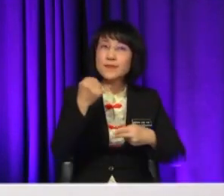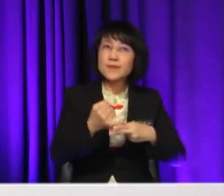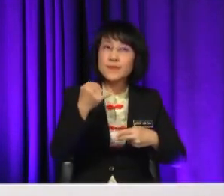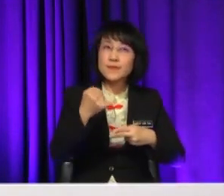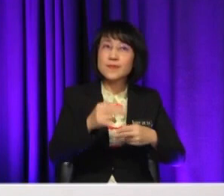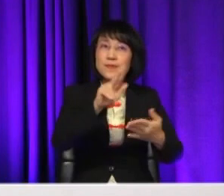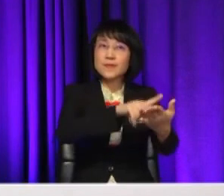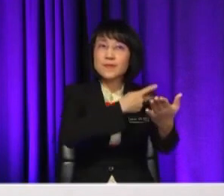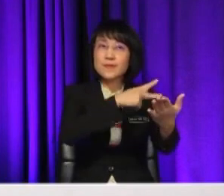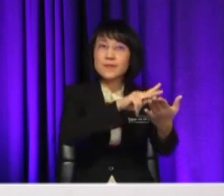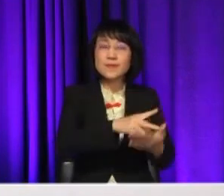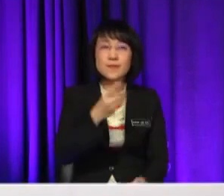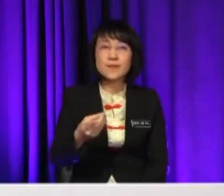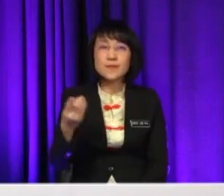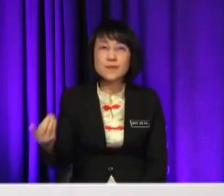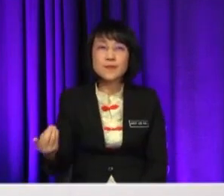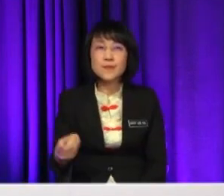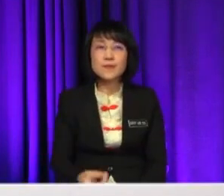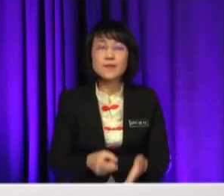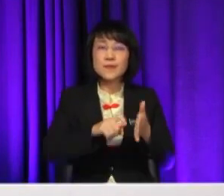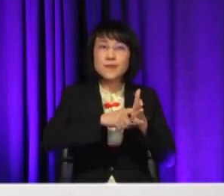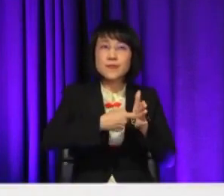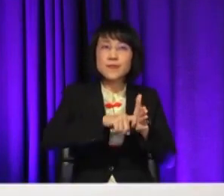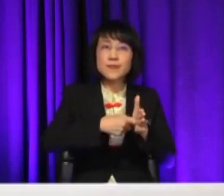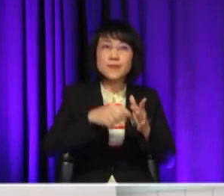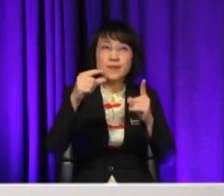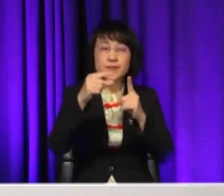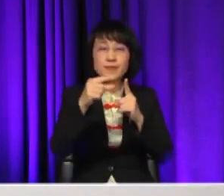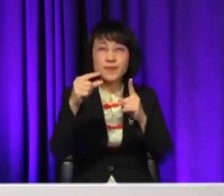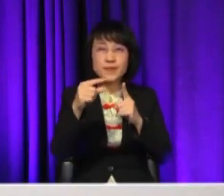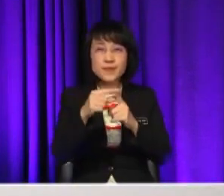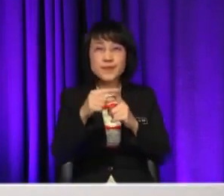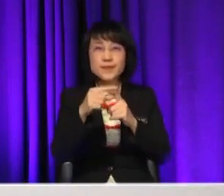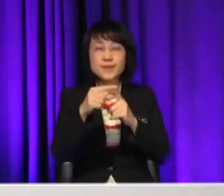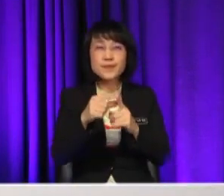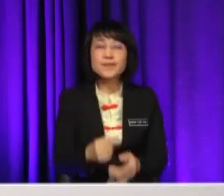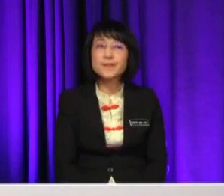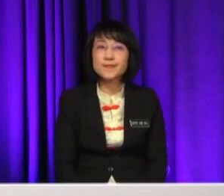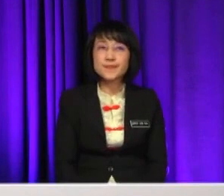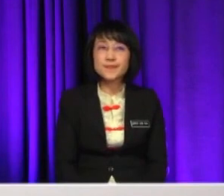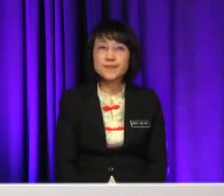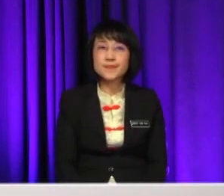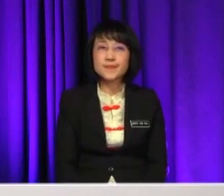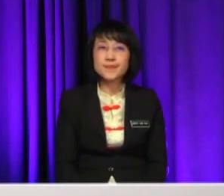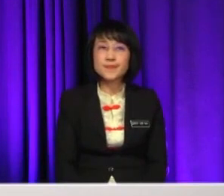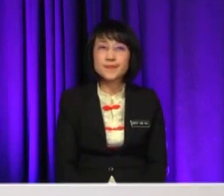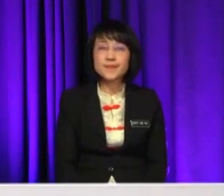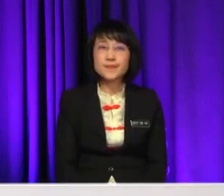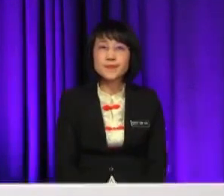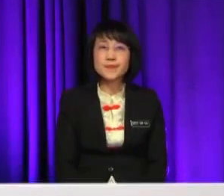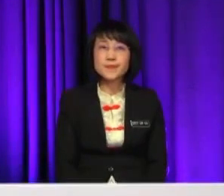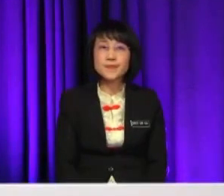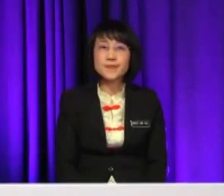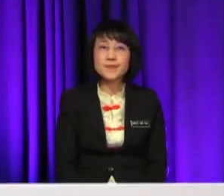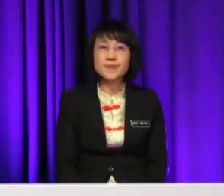poetic devices and if there are any keywords that can be picked up later on. Okay, Aisha, my quiet